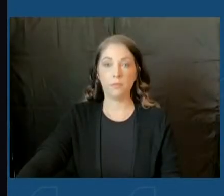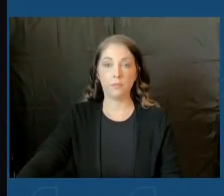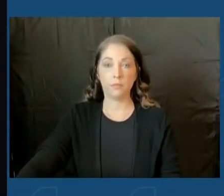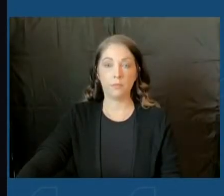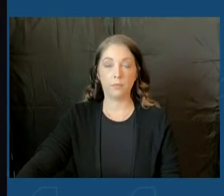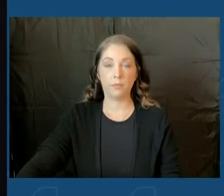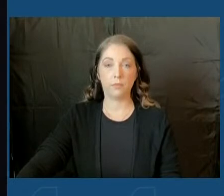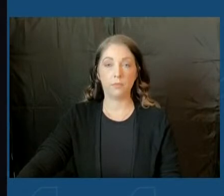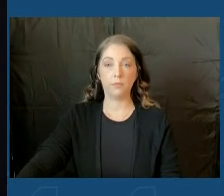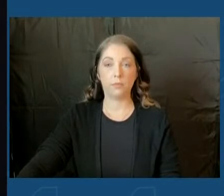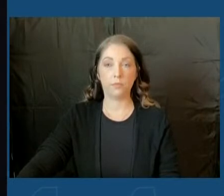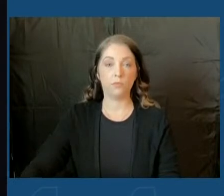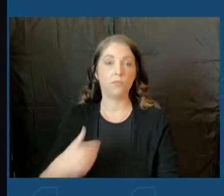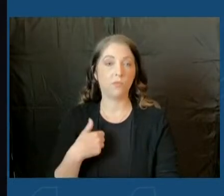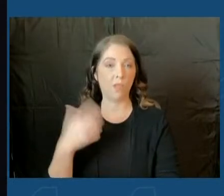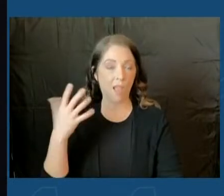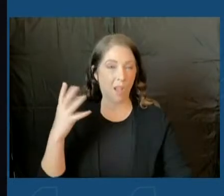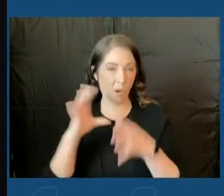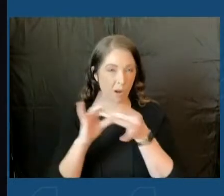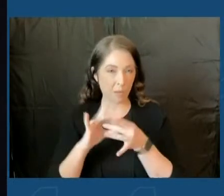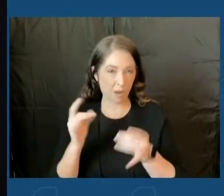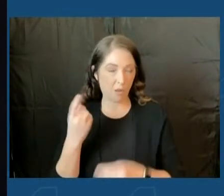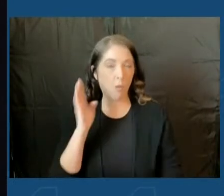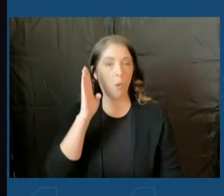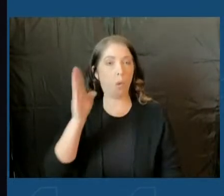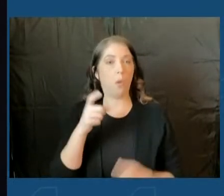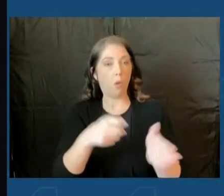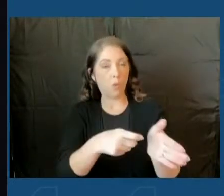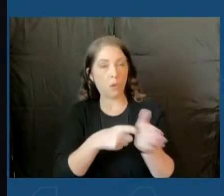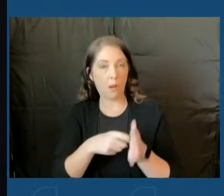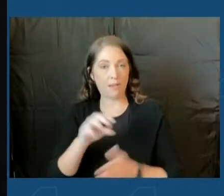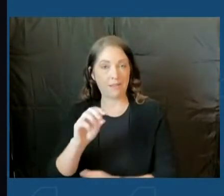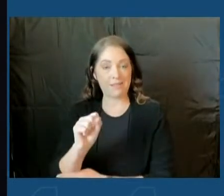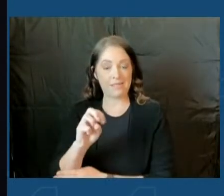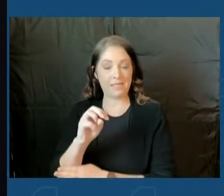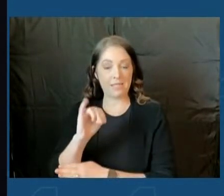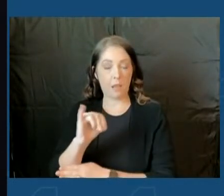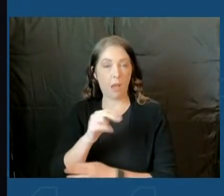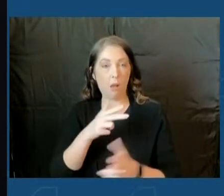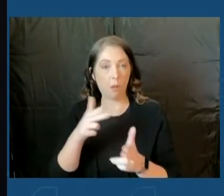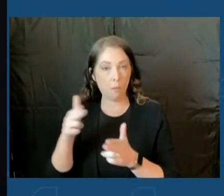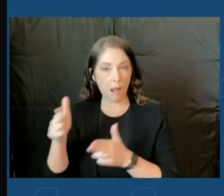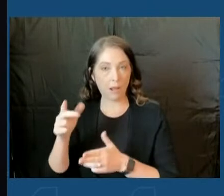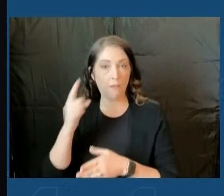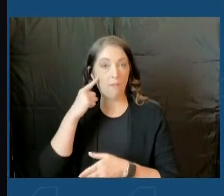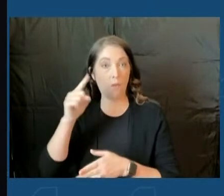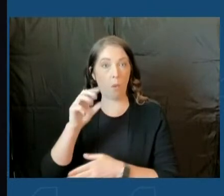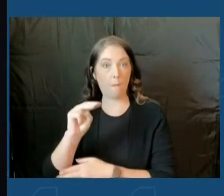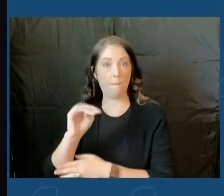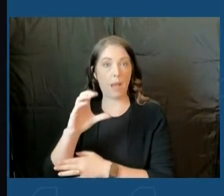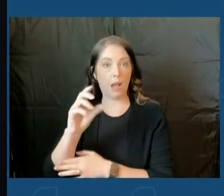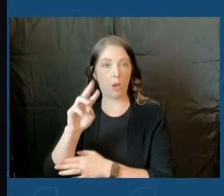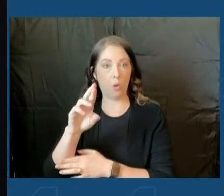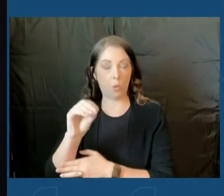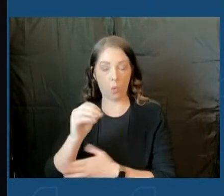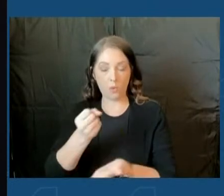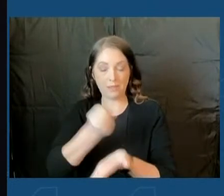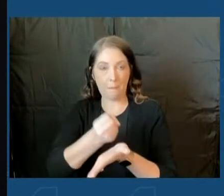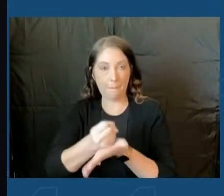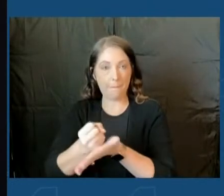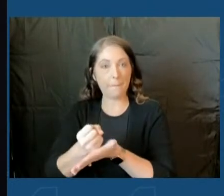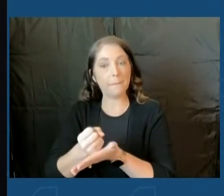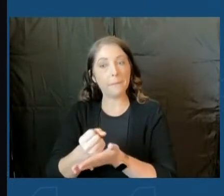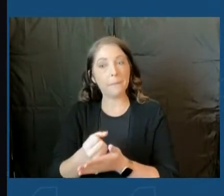And as I mentioned, we're going to require semi-automatic pistols to be microstabbed to help police solve the